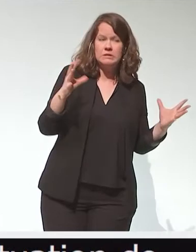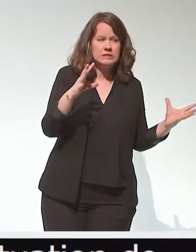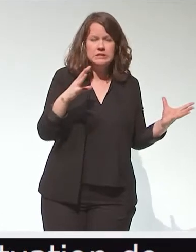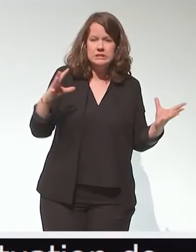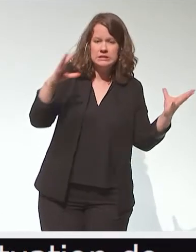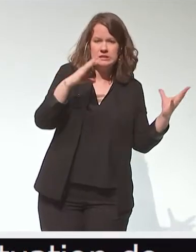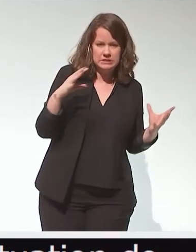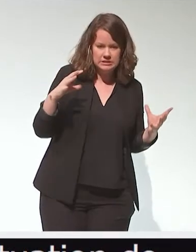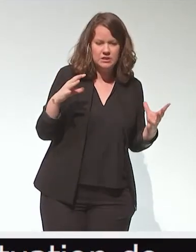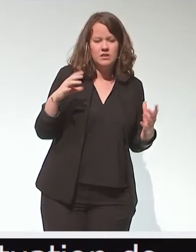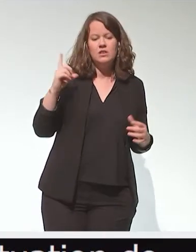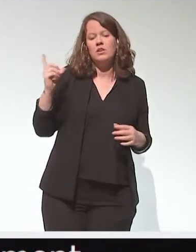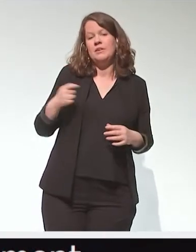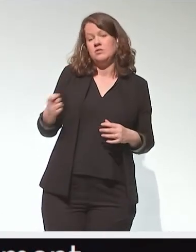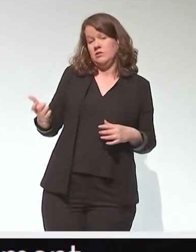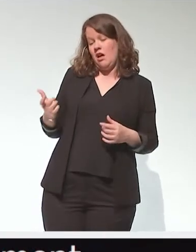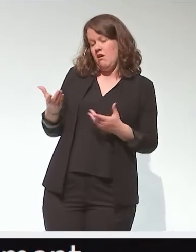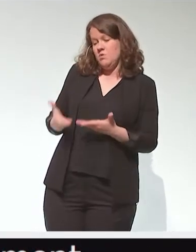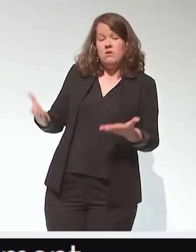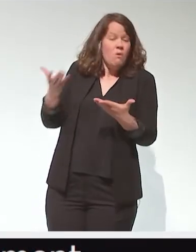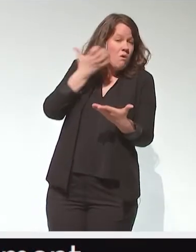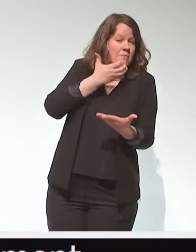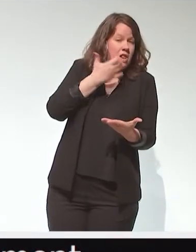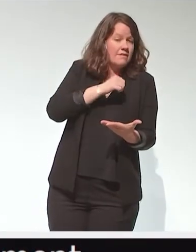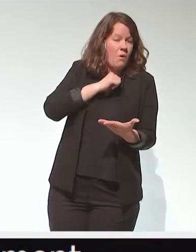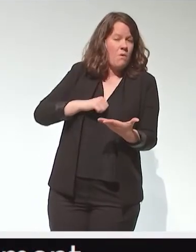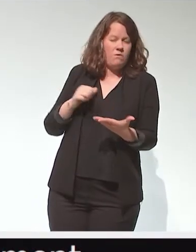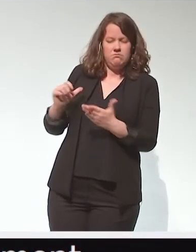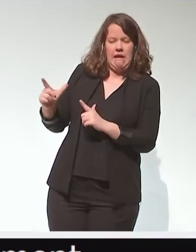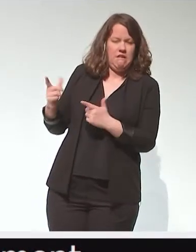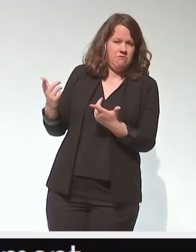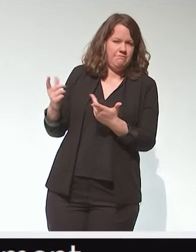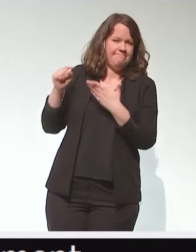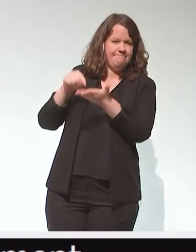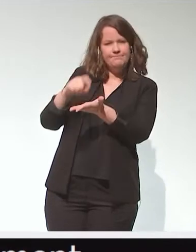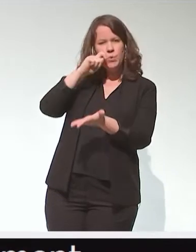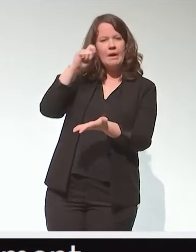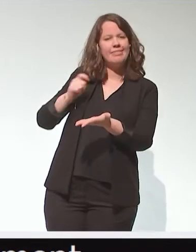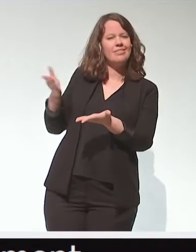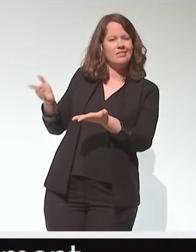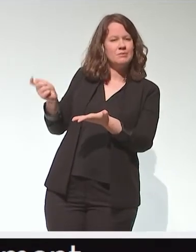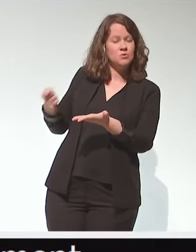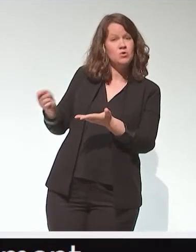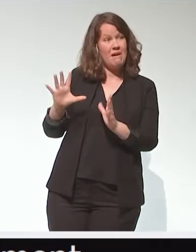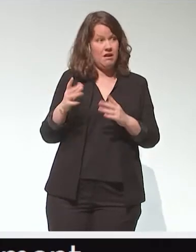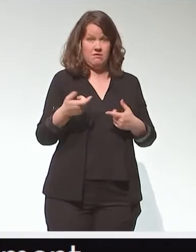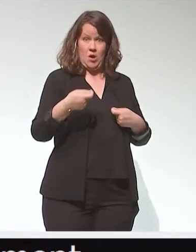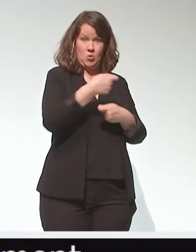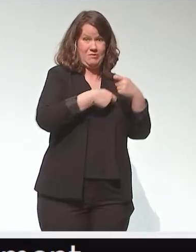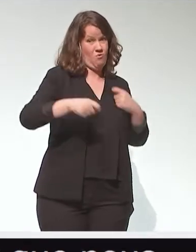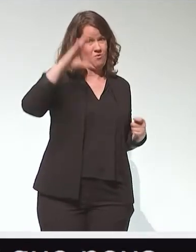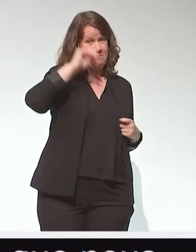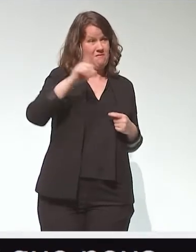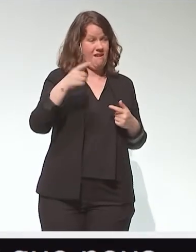workforce across Europe. COVID has struck, yes, and now the war in Ukraine,